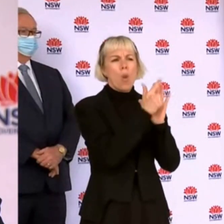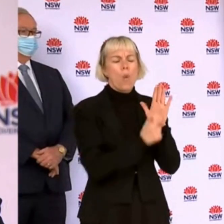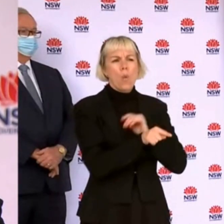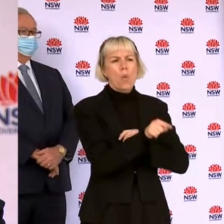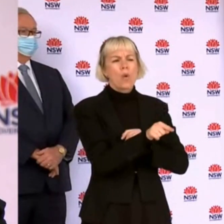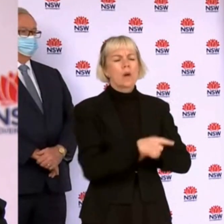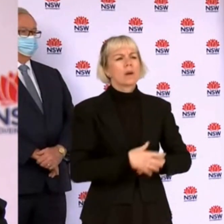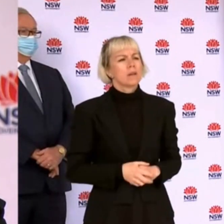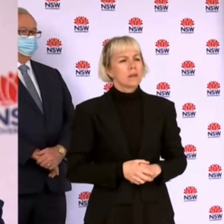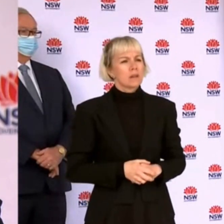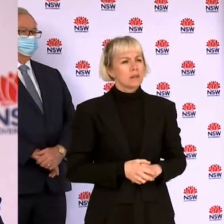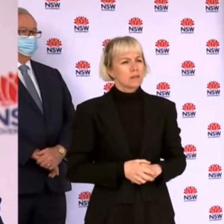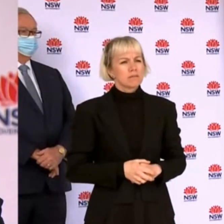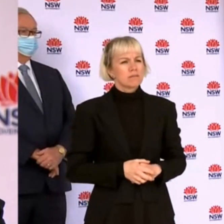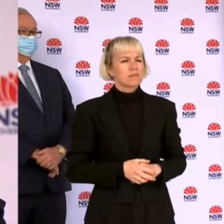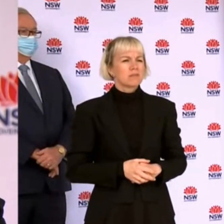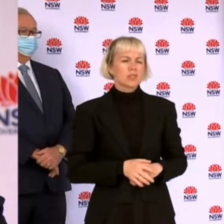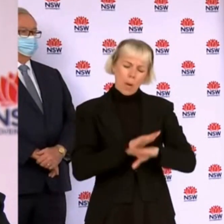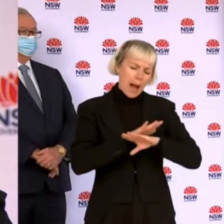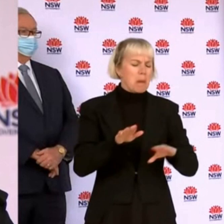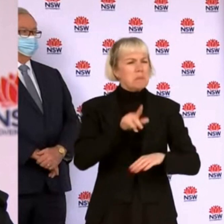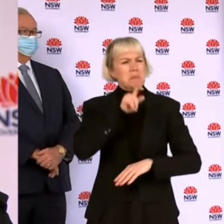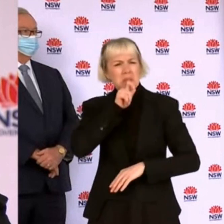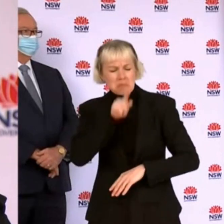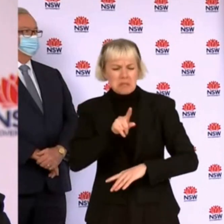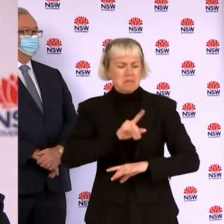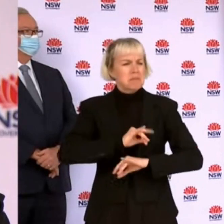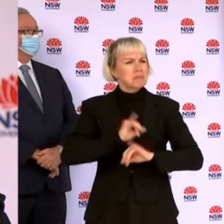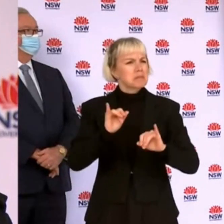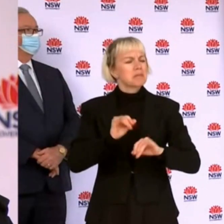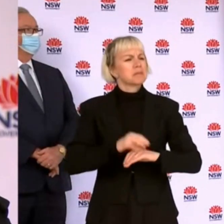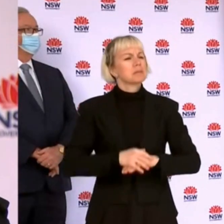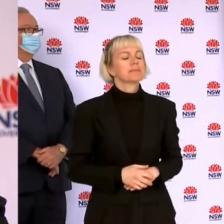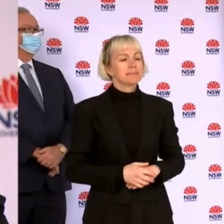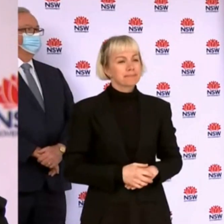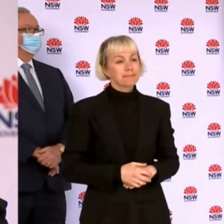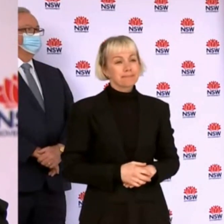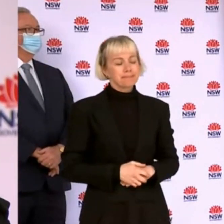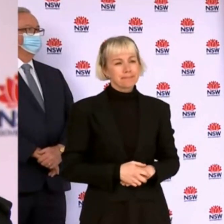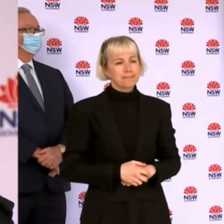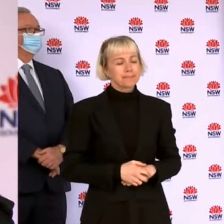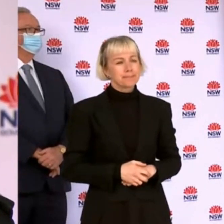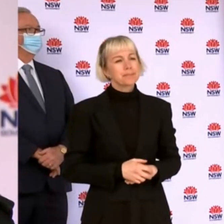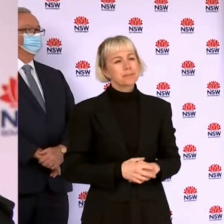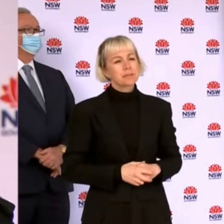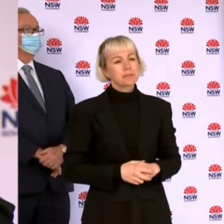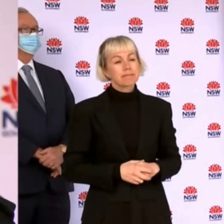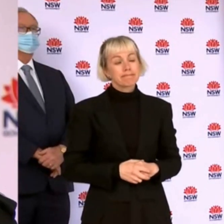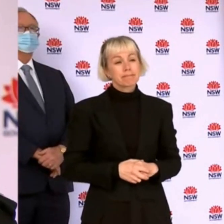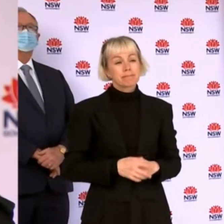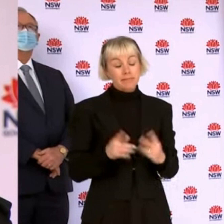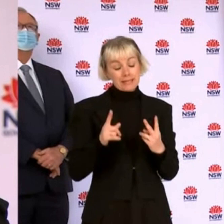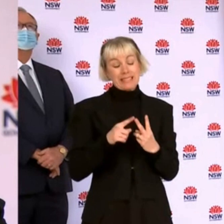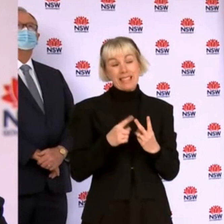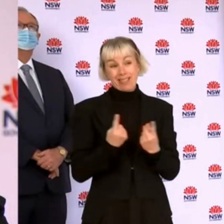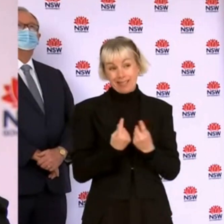you got in terms of a face mask issue. I'd also like to highlight an incident where a gentleman